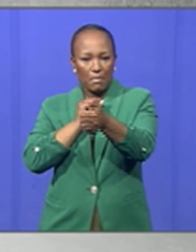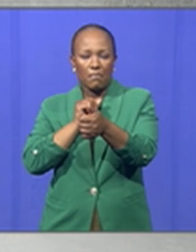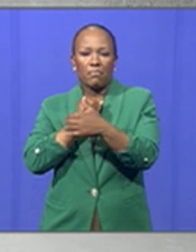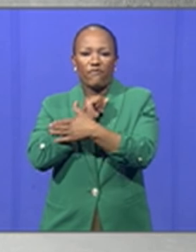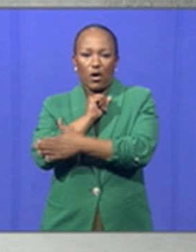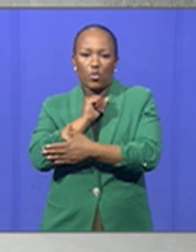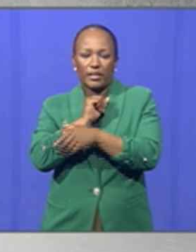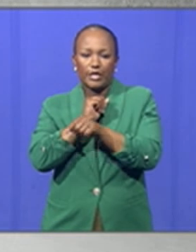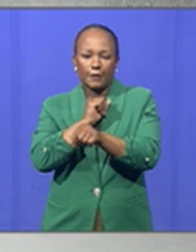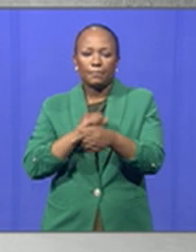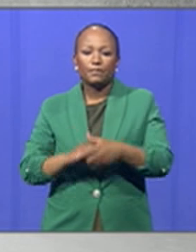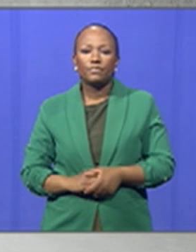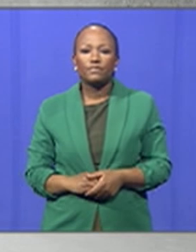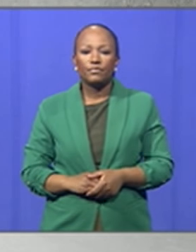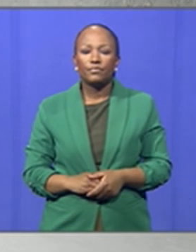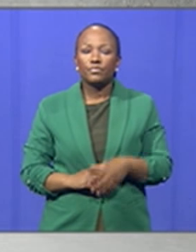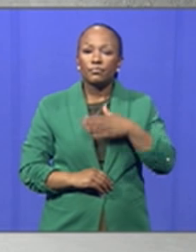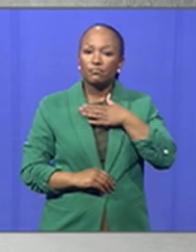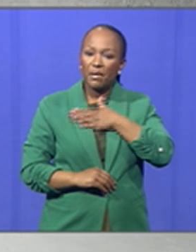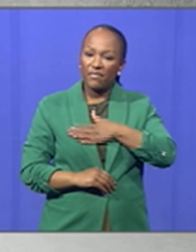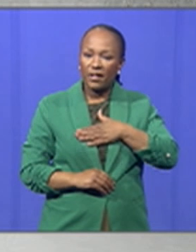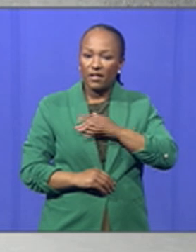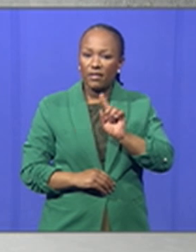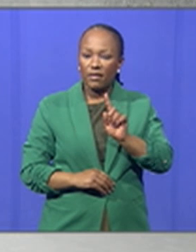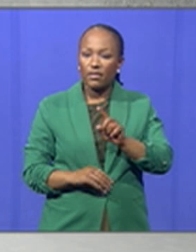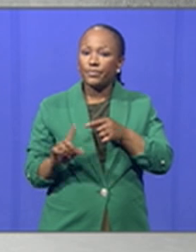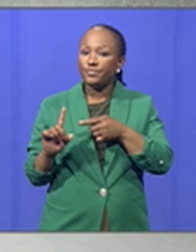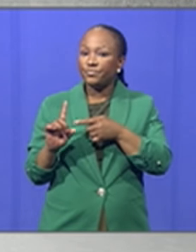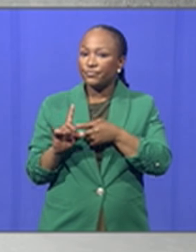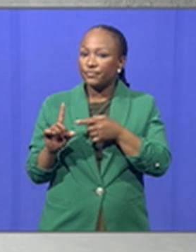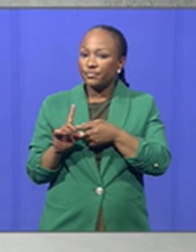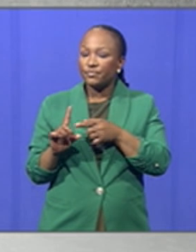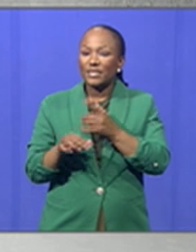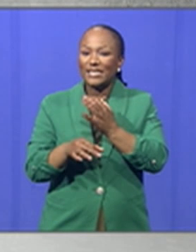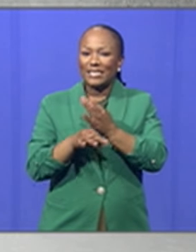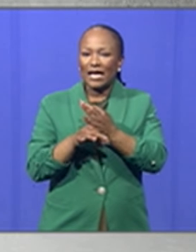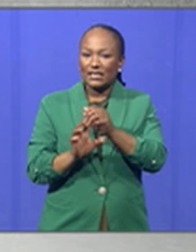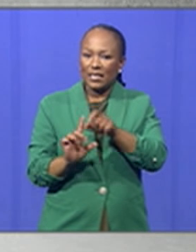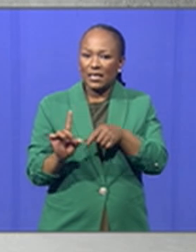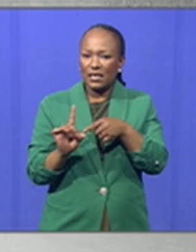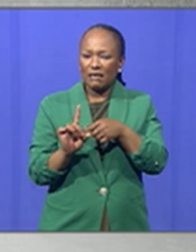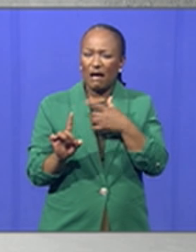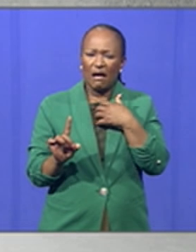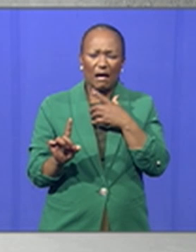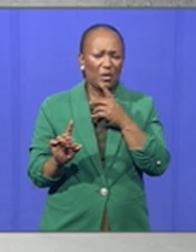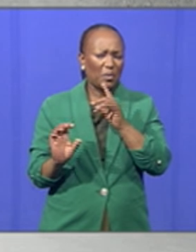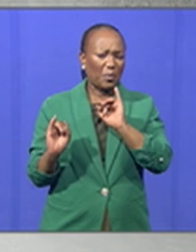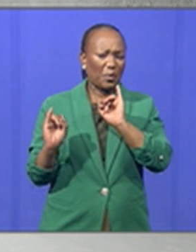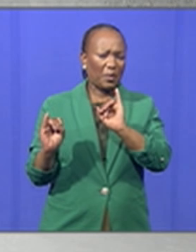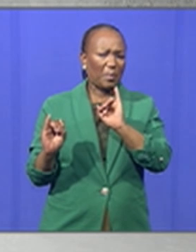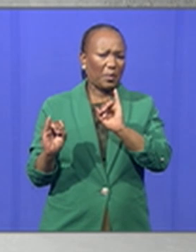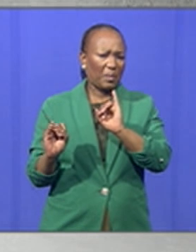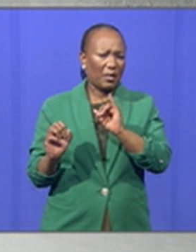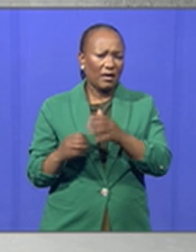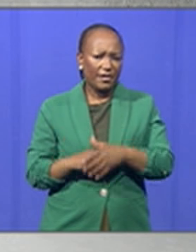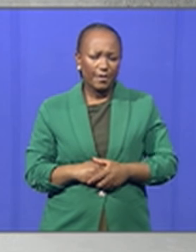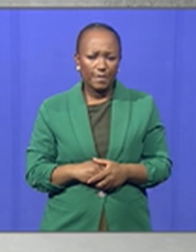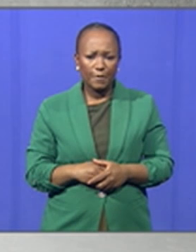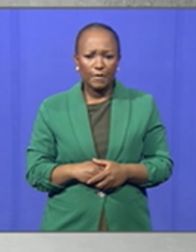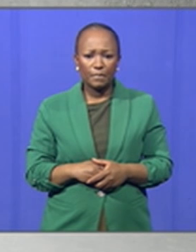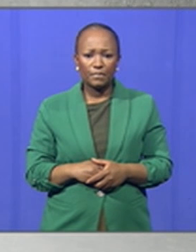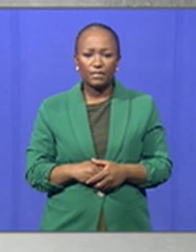nageng. Go ya ka maikutlo a ka ketsagalo eo ntate Brown Mokgotsi a entseng ke itshola ka mathe ke ketsagalo e mpe haholo. Tota go a ka